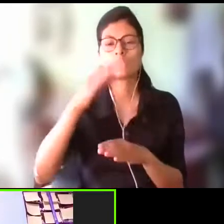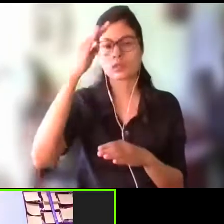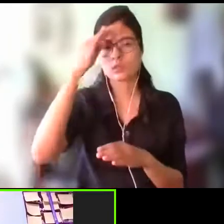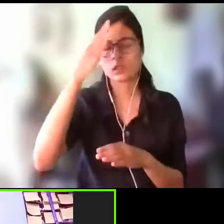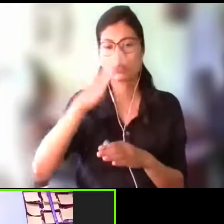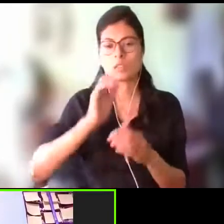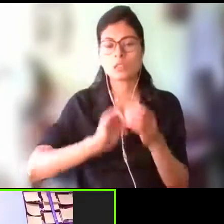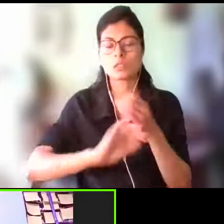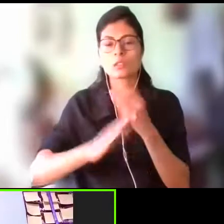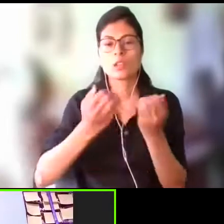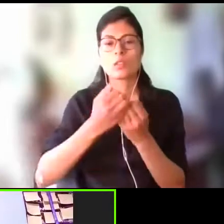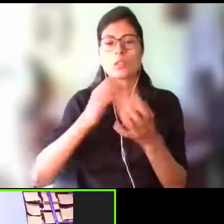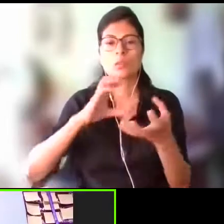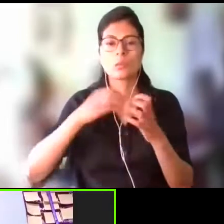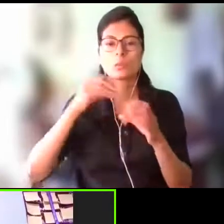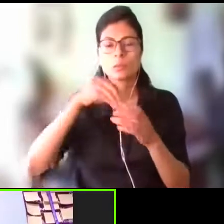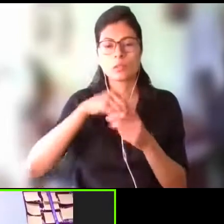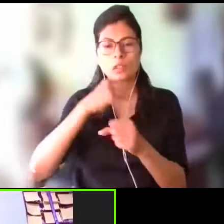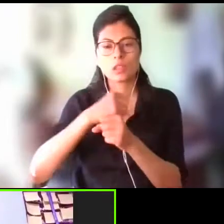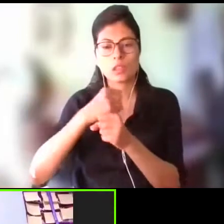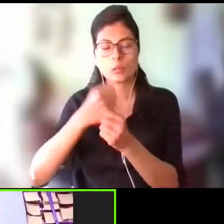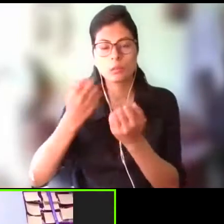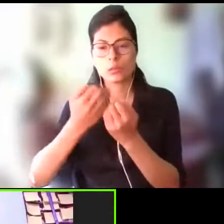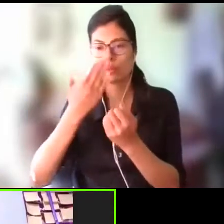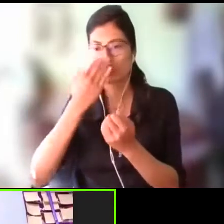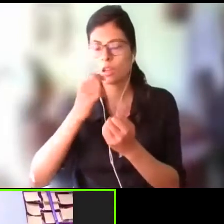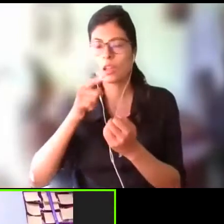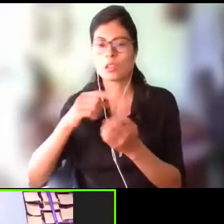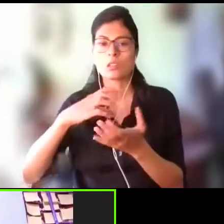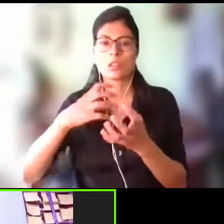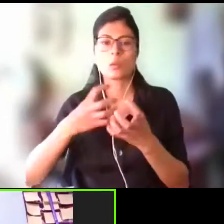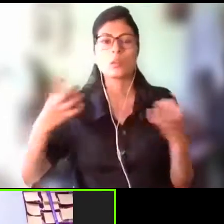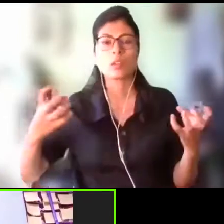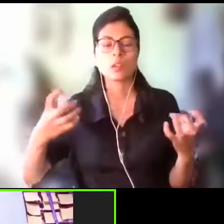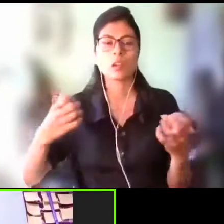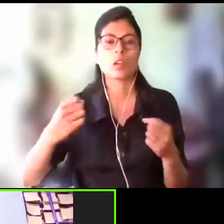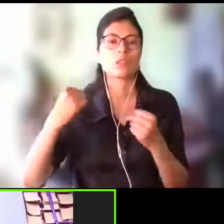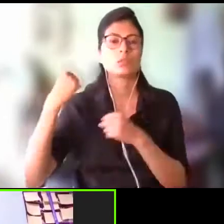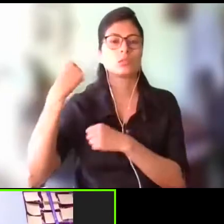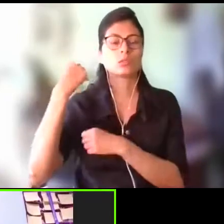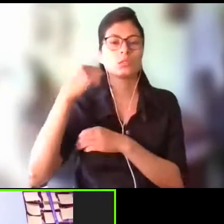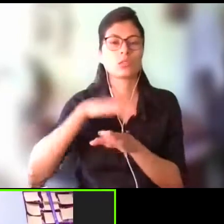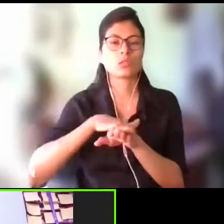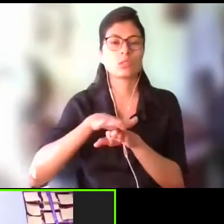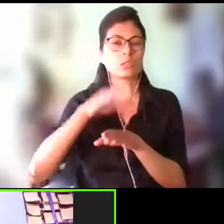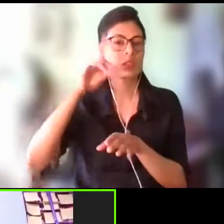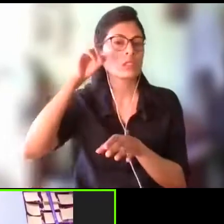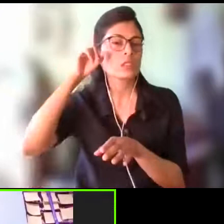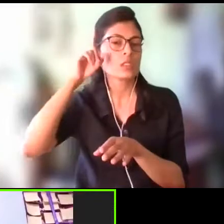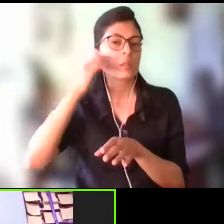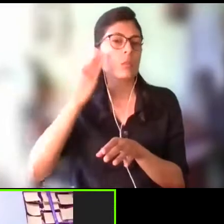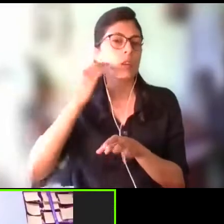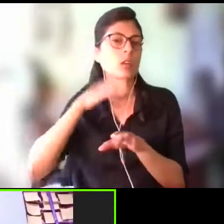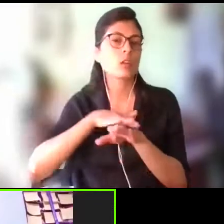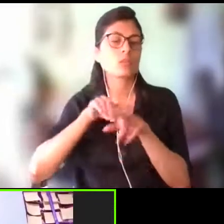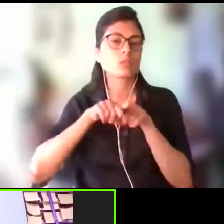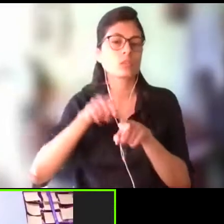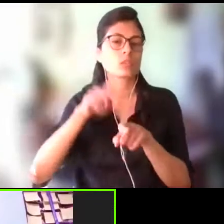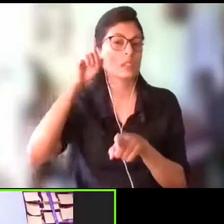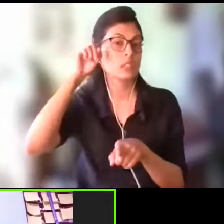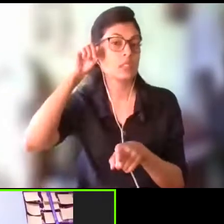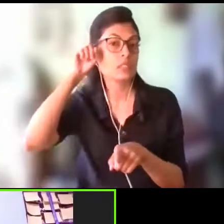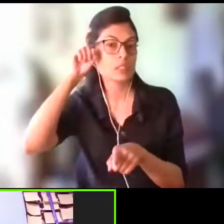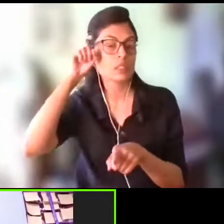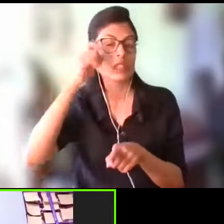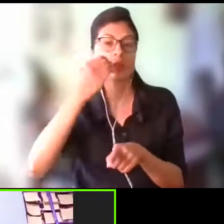the separations that were being addressed and were being risen up. So they chopped off the hands of anyone that was found in